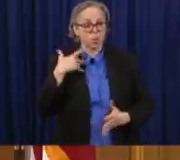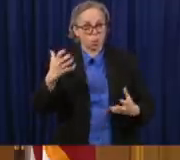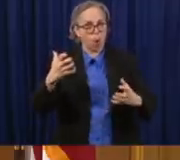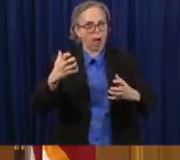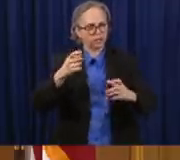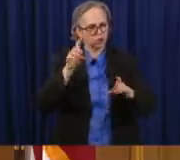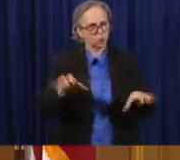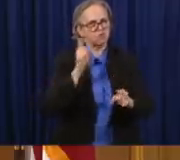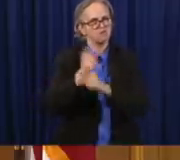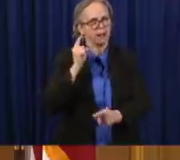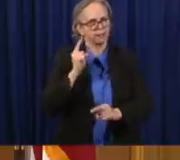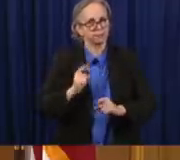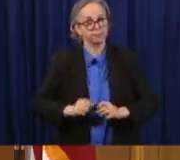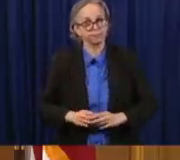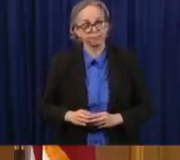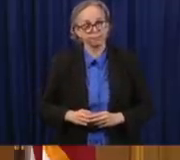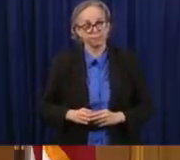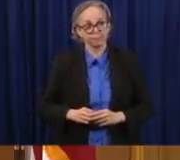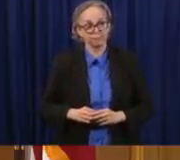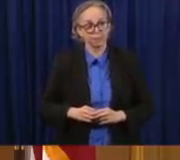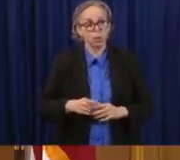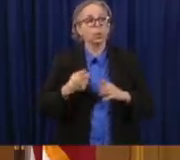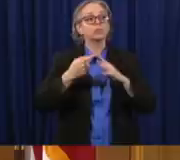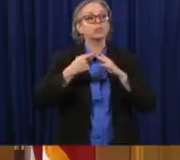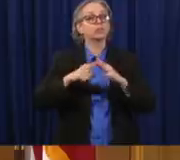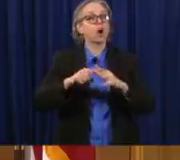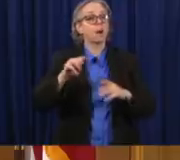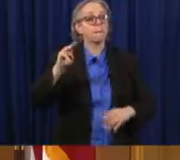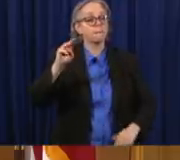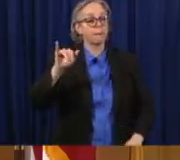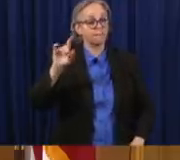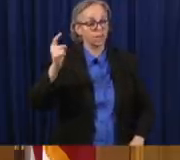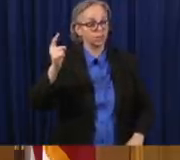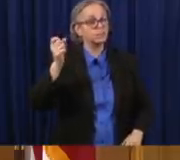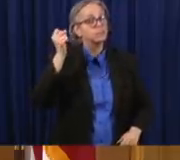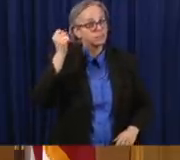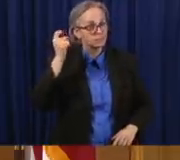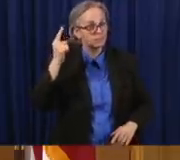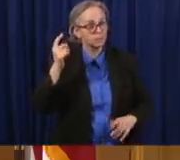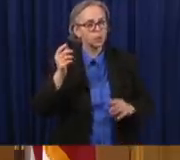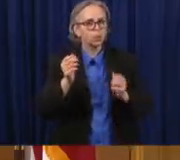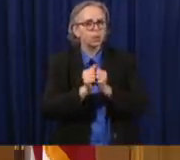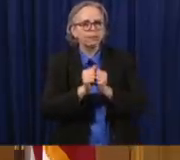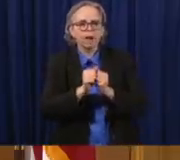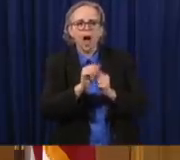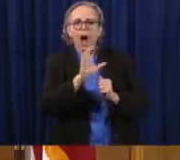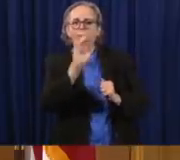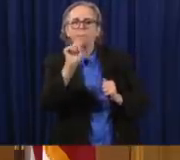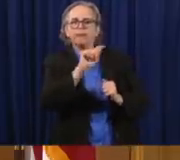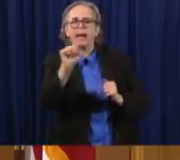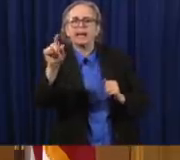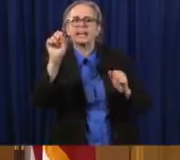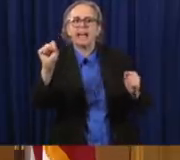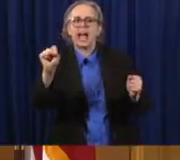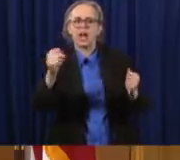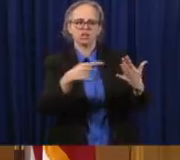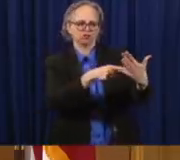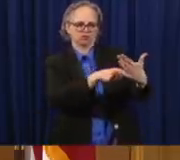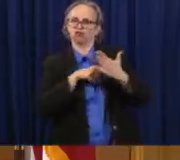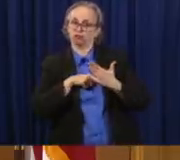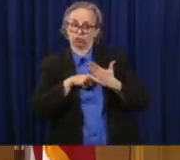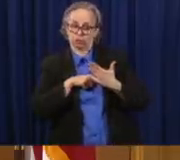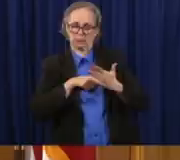We will start with companies that can demonstrate that they can do these